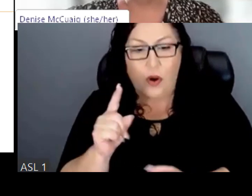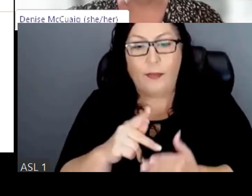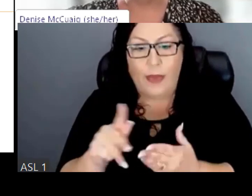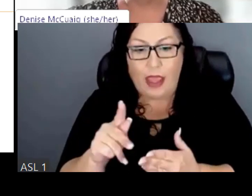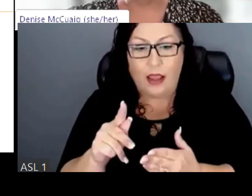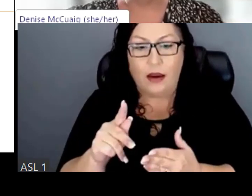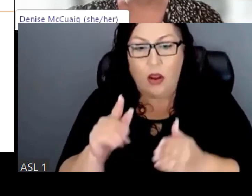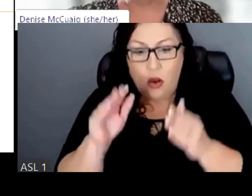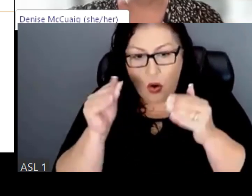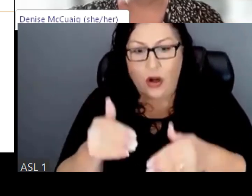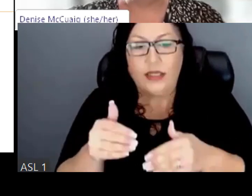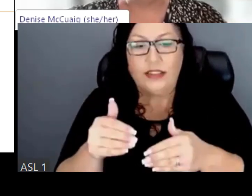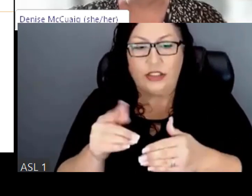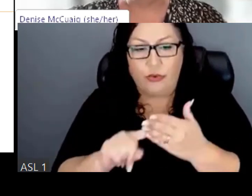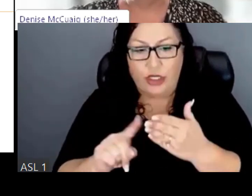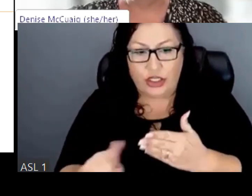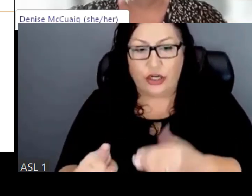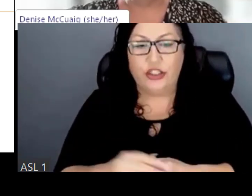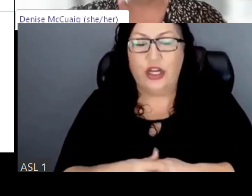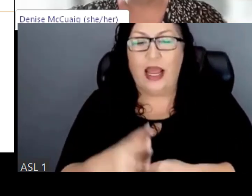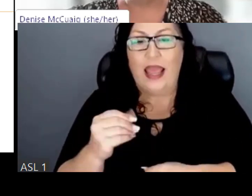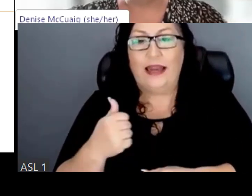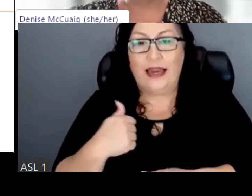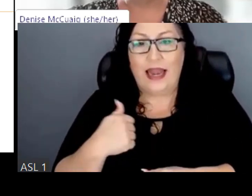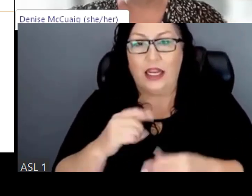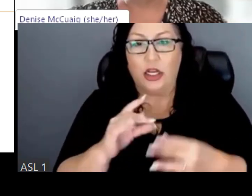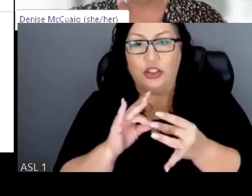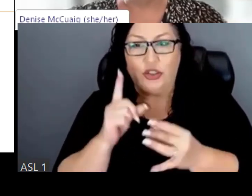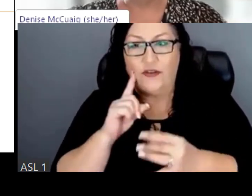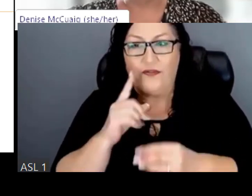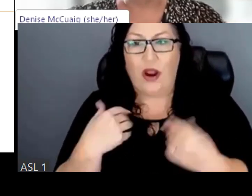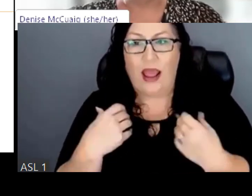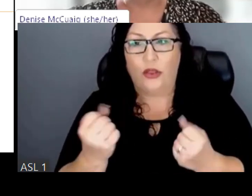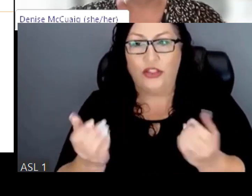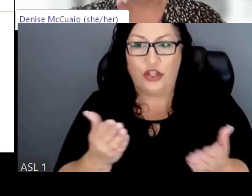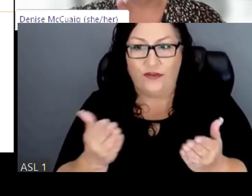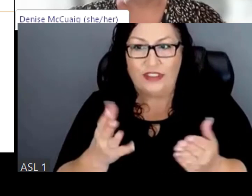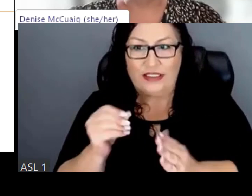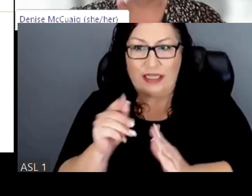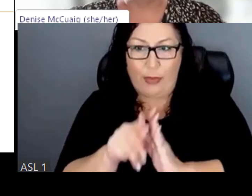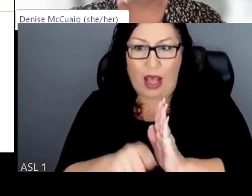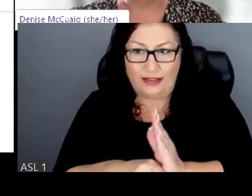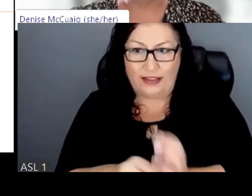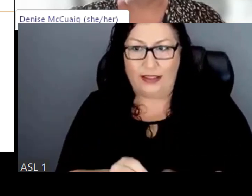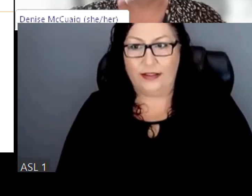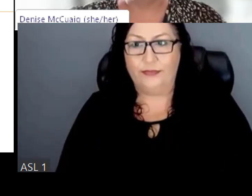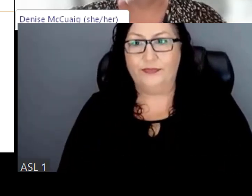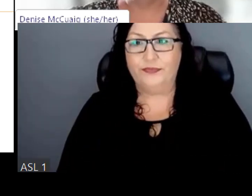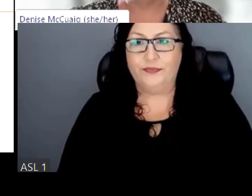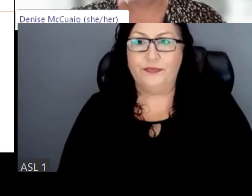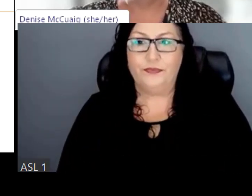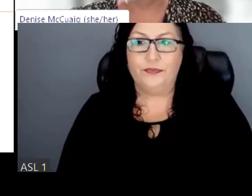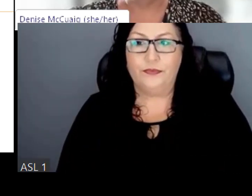Patient-Oriented Research Evidence Alliance, and Canadian Association for Health Services and